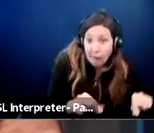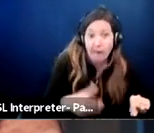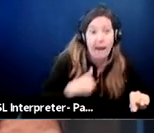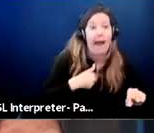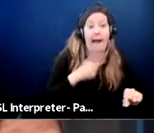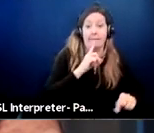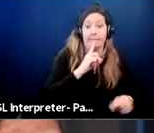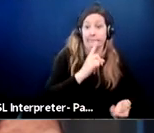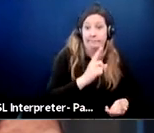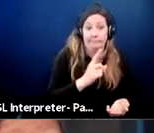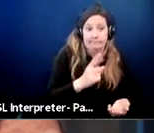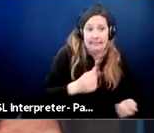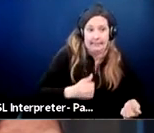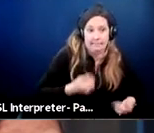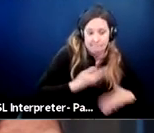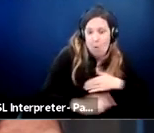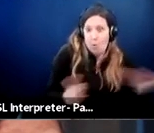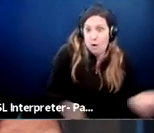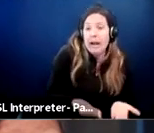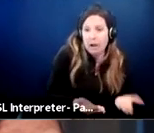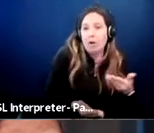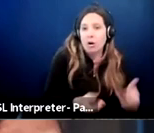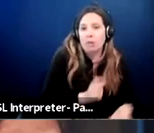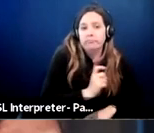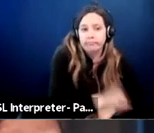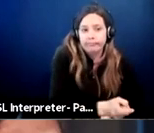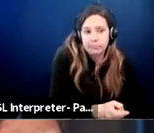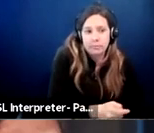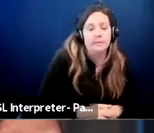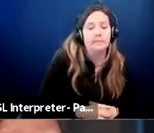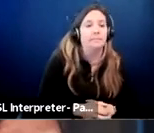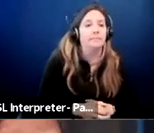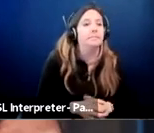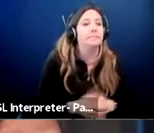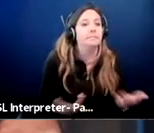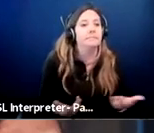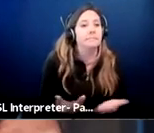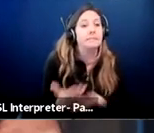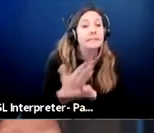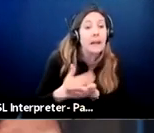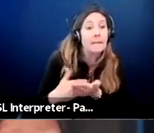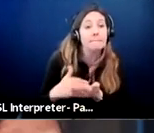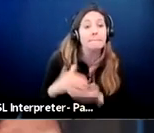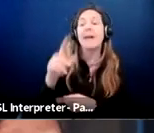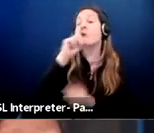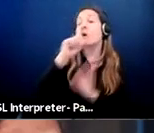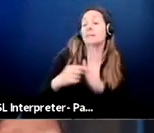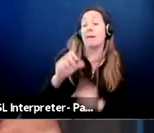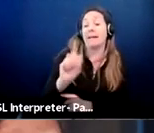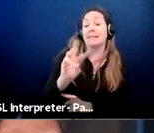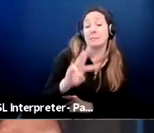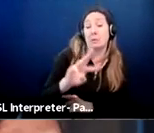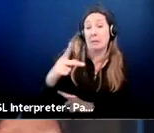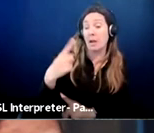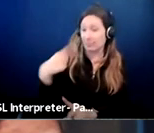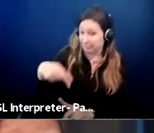and depending on what type of hires you want, there's some programs where you can have unlimited interns. So SWWP is one of those programs